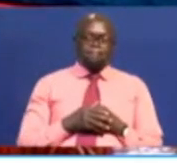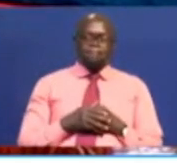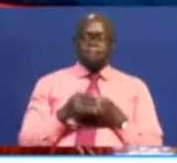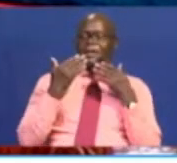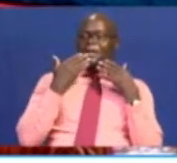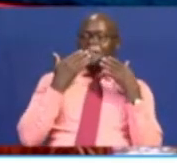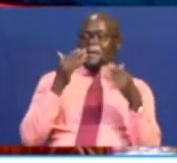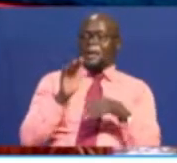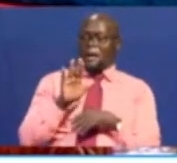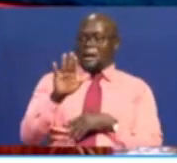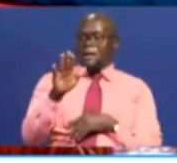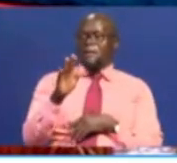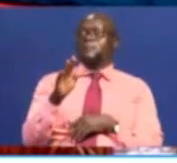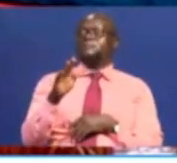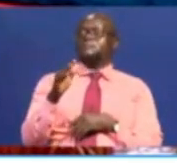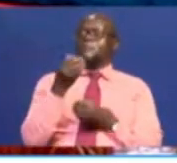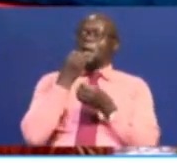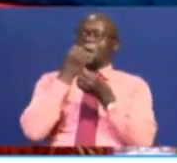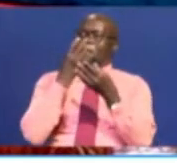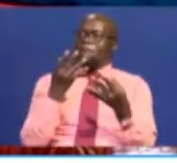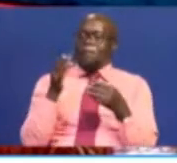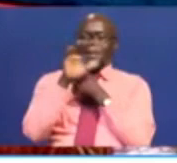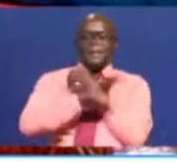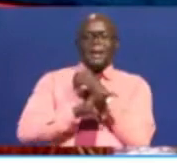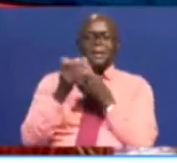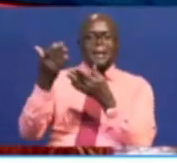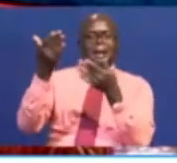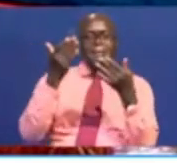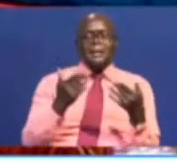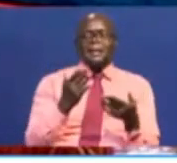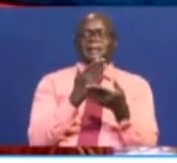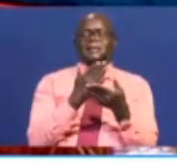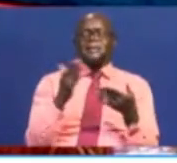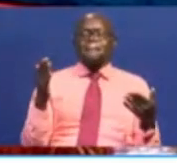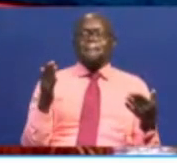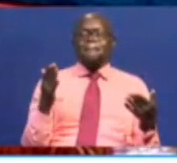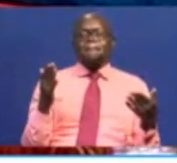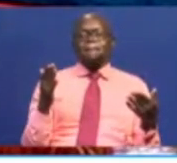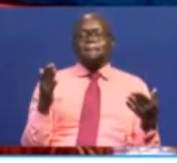to thank her for talking to the country and bringing some